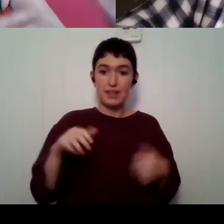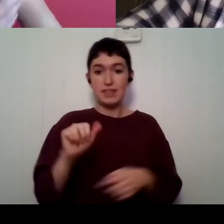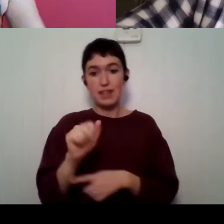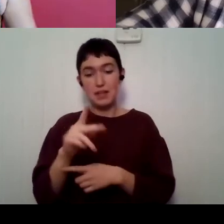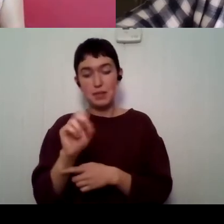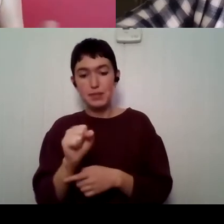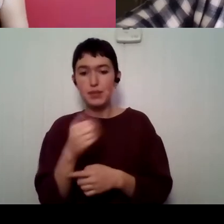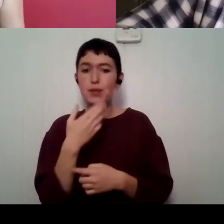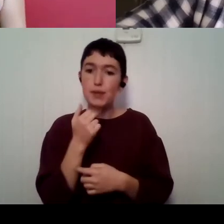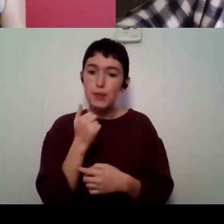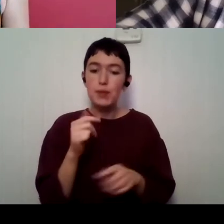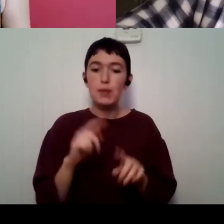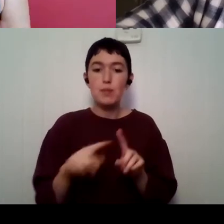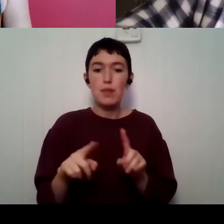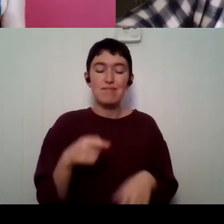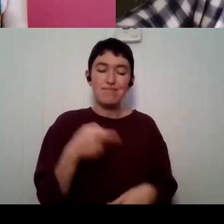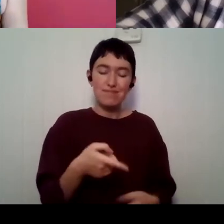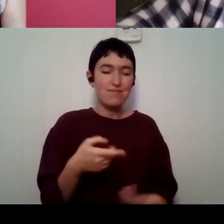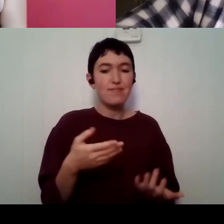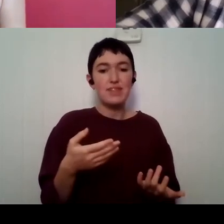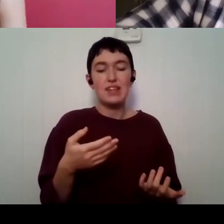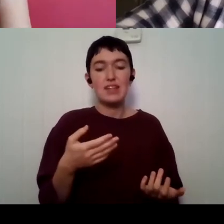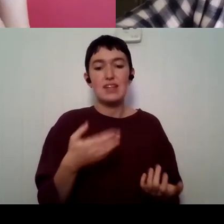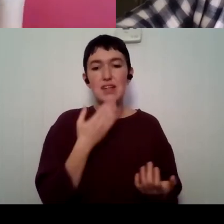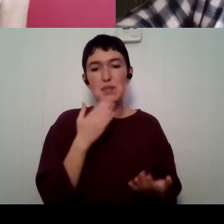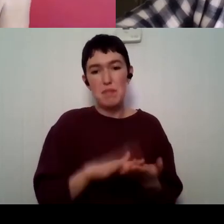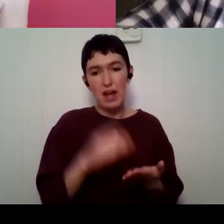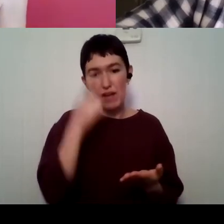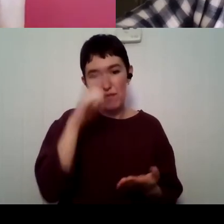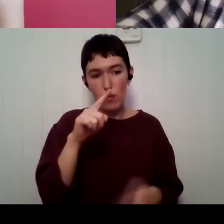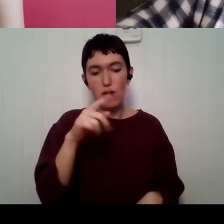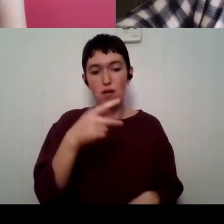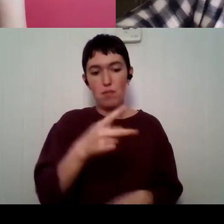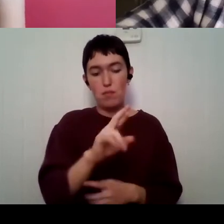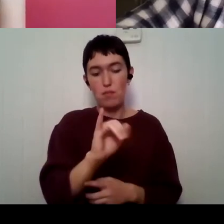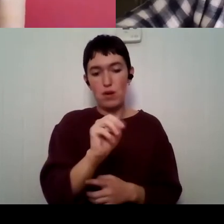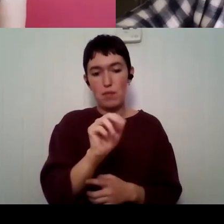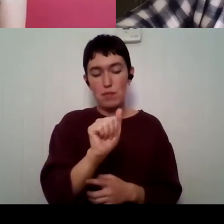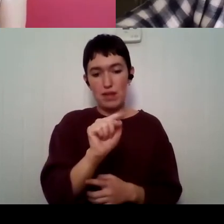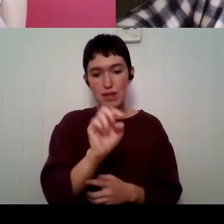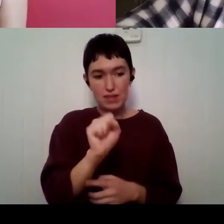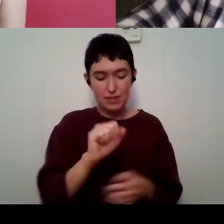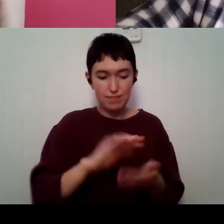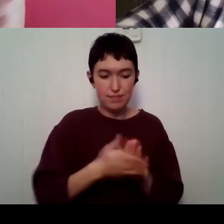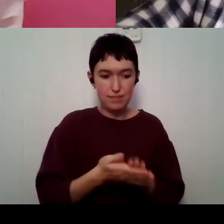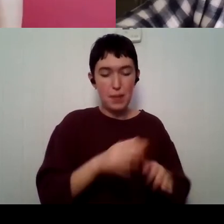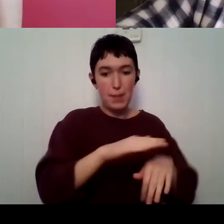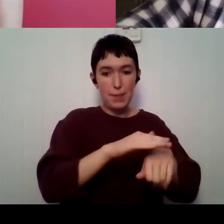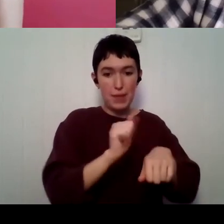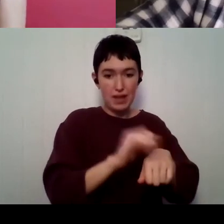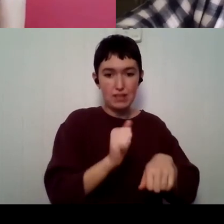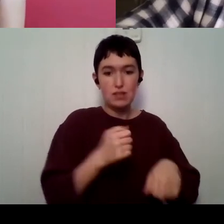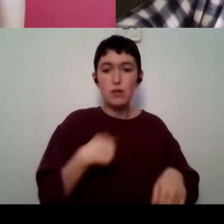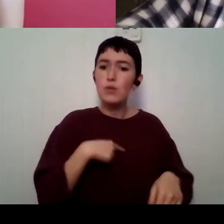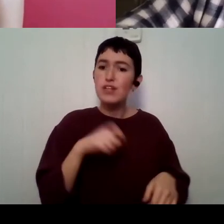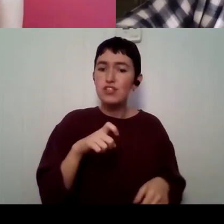bad for those primates because monkeys in entertainment have also been treated terribly. So monkeys make terrible pets. we should, you know, be treating them like our cousins